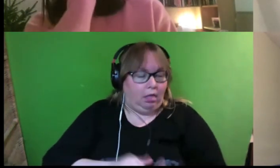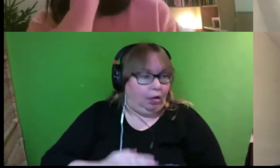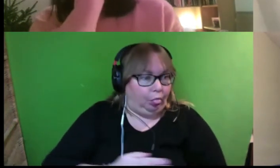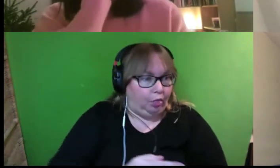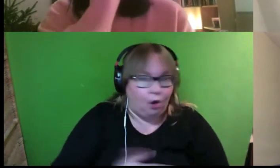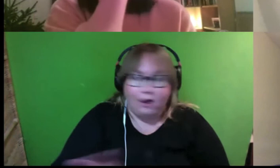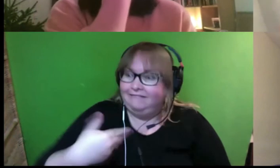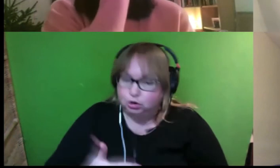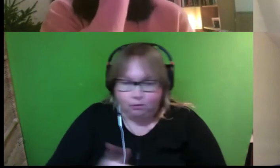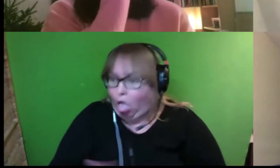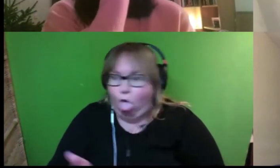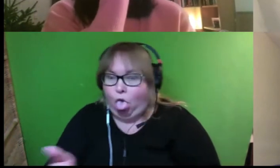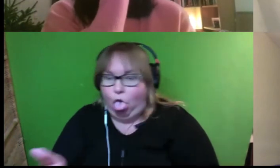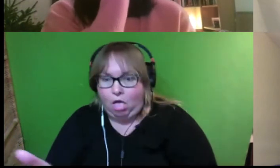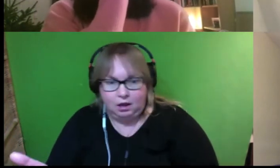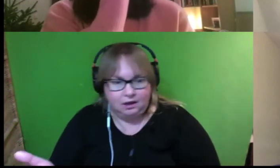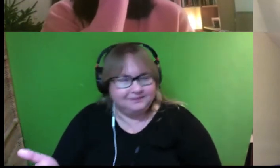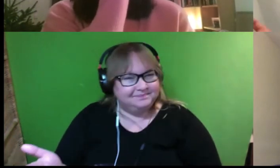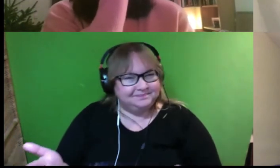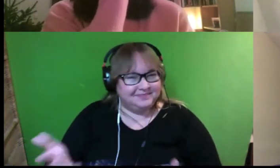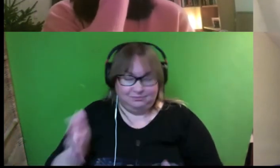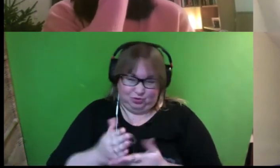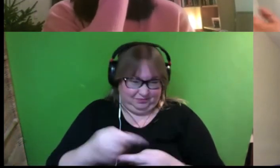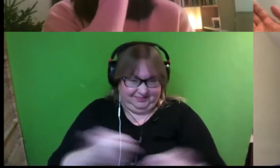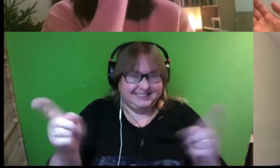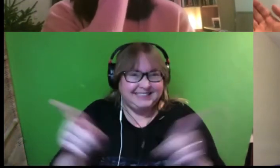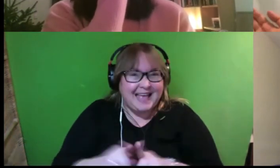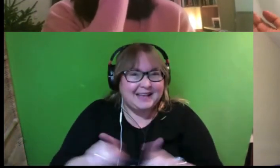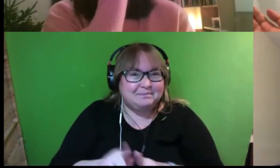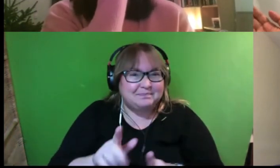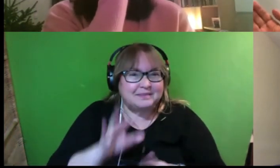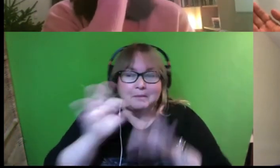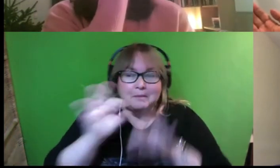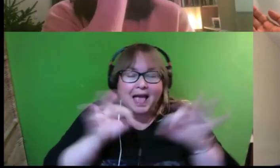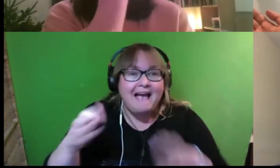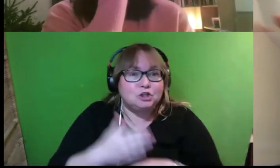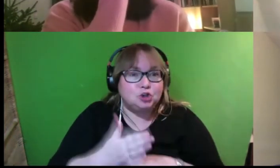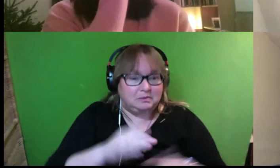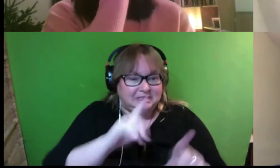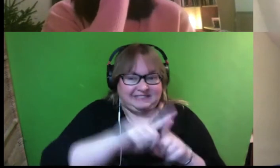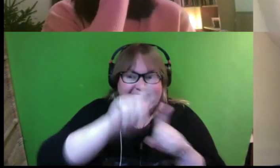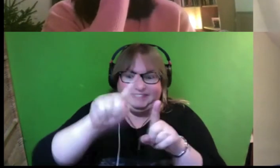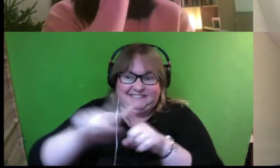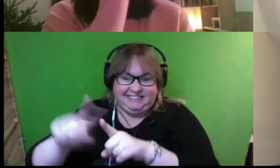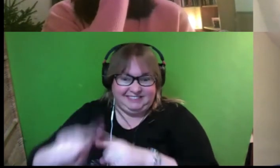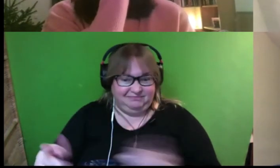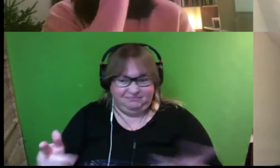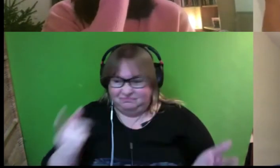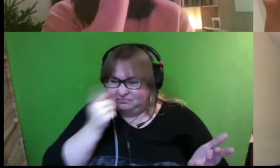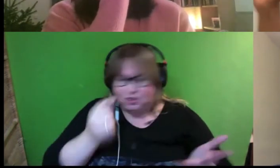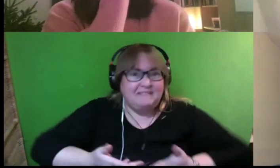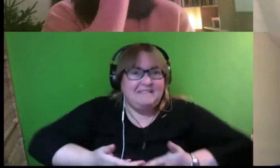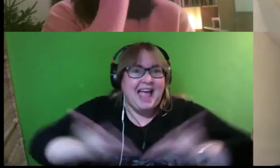And I'm sure so many people relate to this when you're out there applying for like so many different jobs. I could have been like